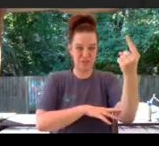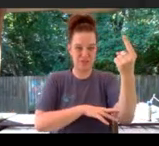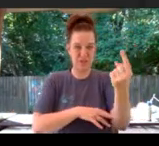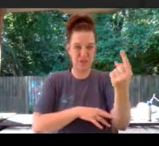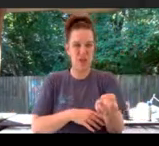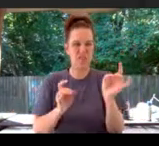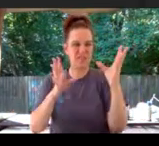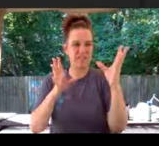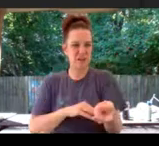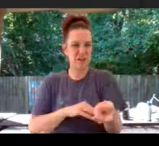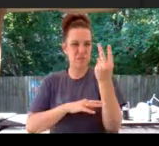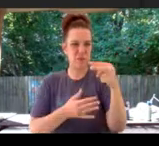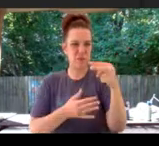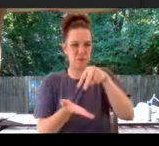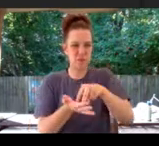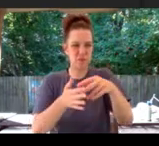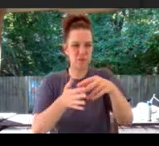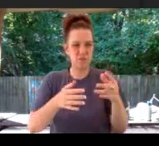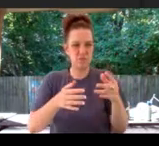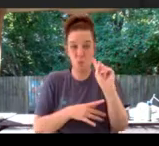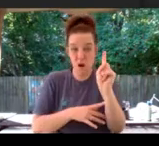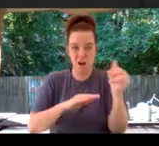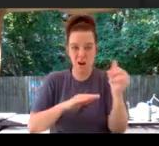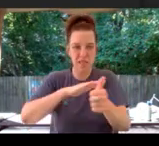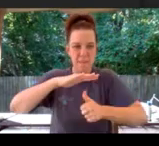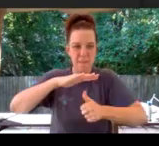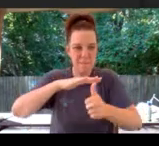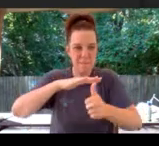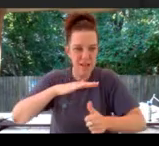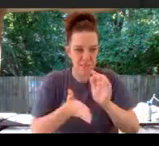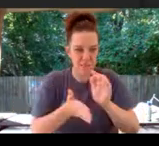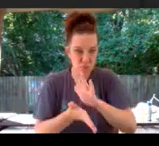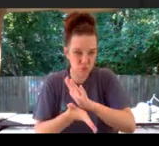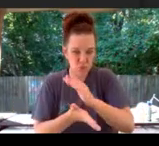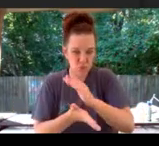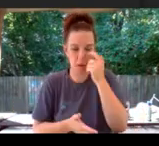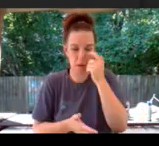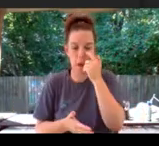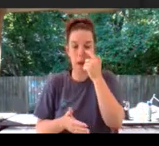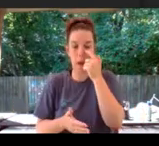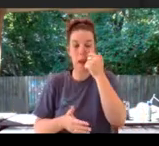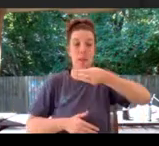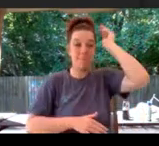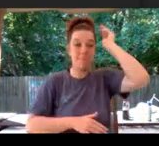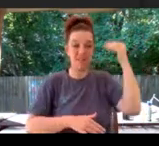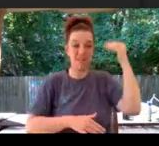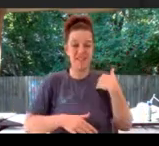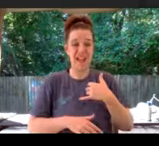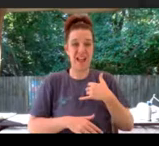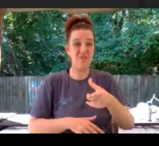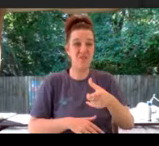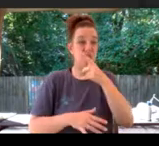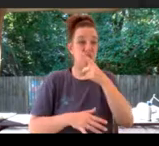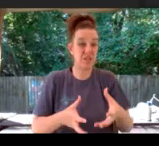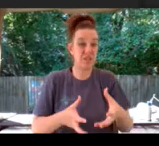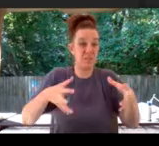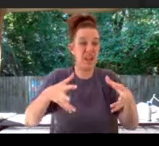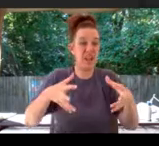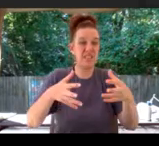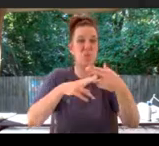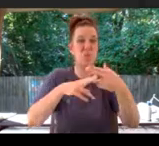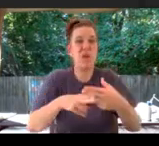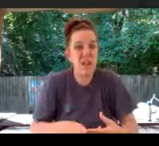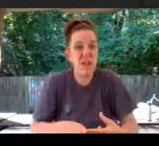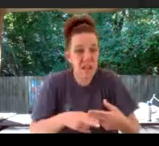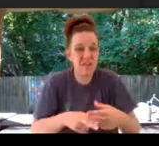Valley Science and Letters Academy. Miles had a lunch bag so heavy he held it